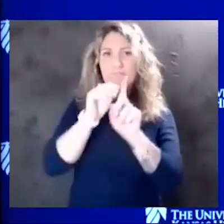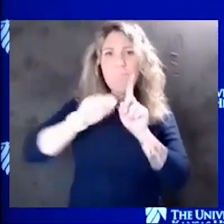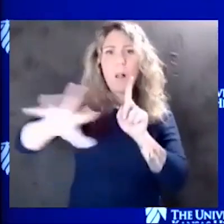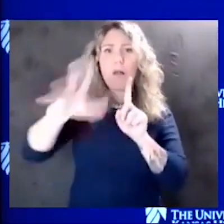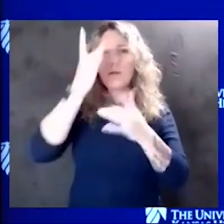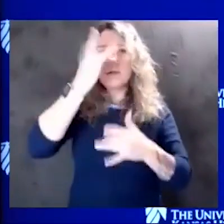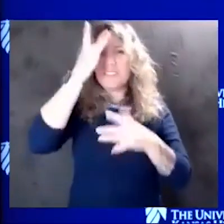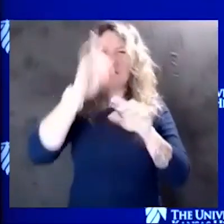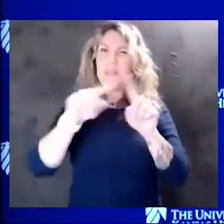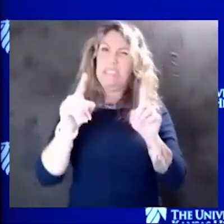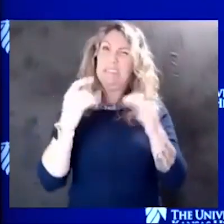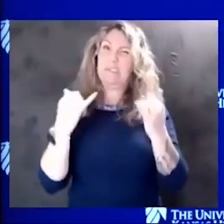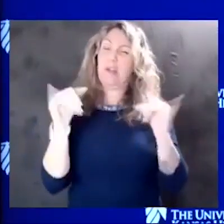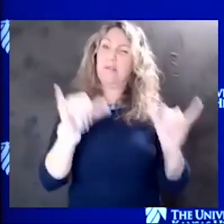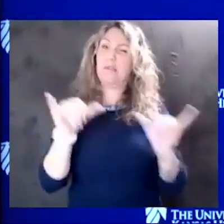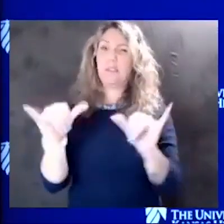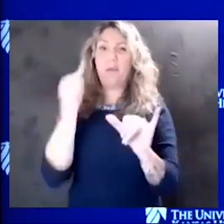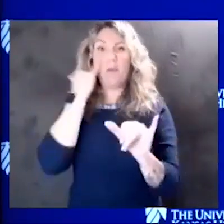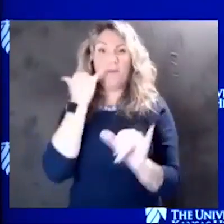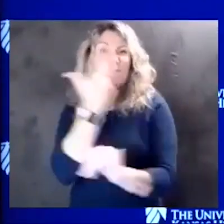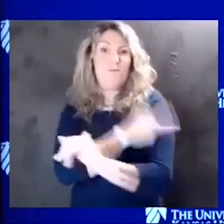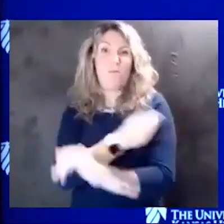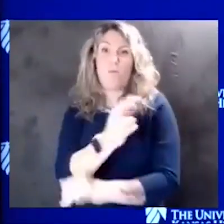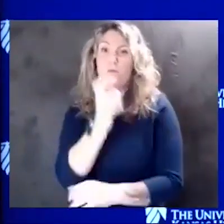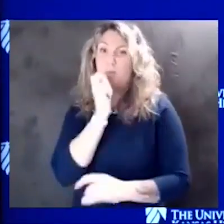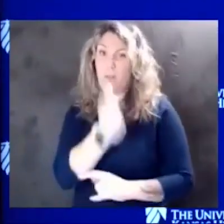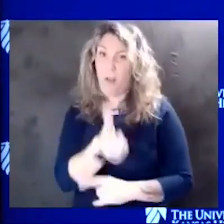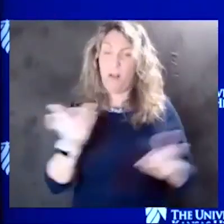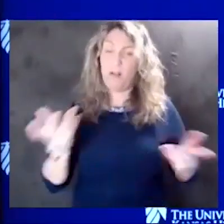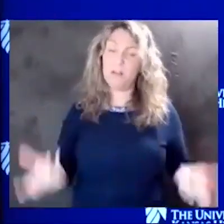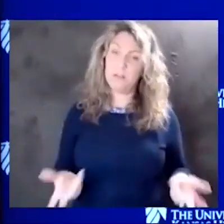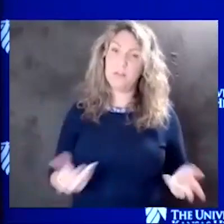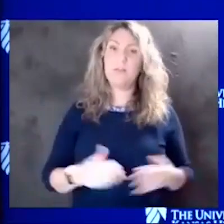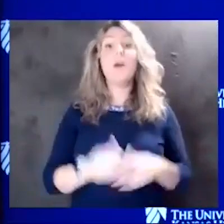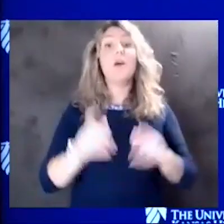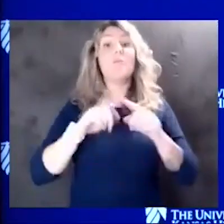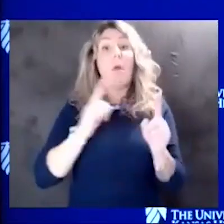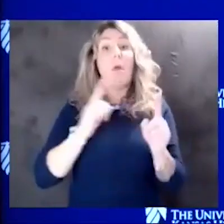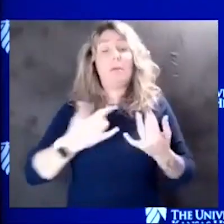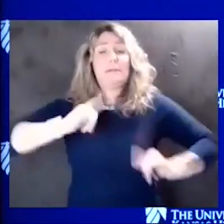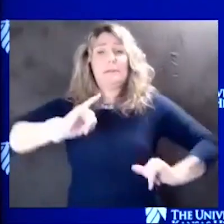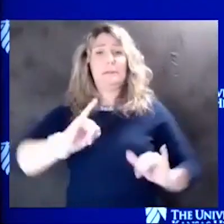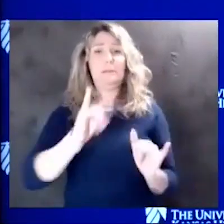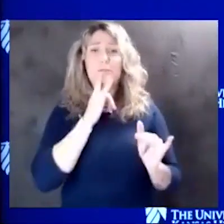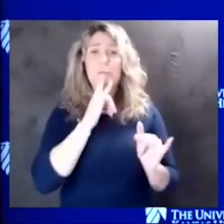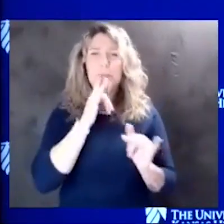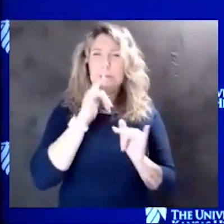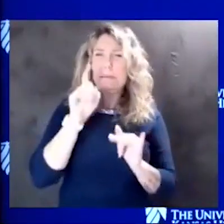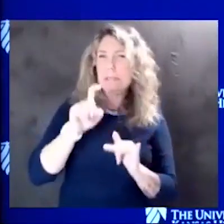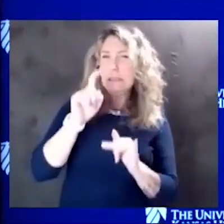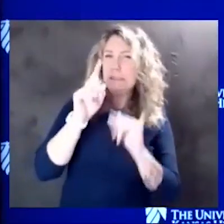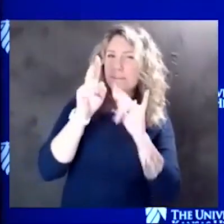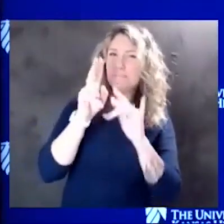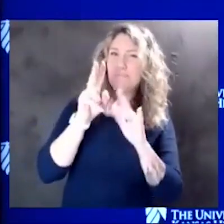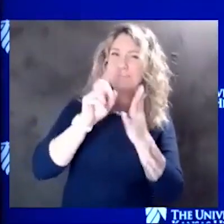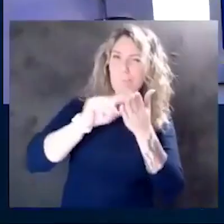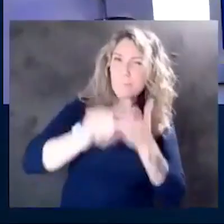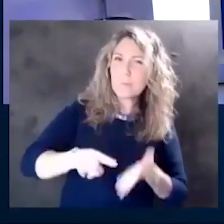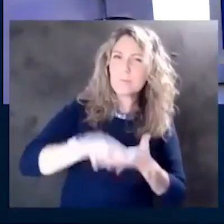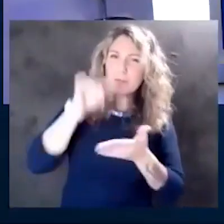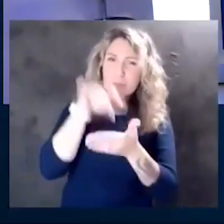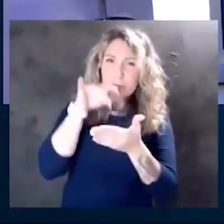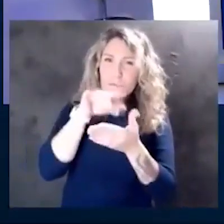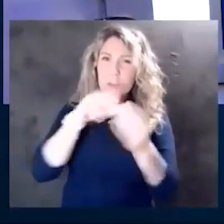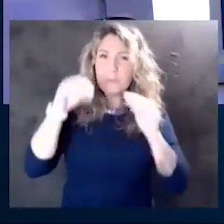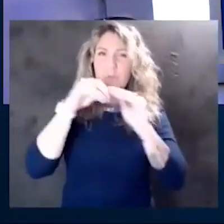same if you are vaccinated or unvaccinated. So, but I think we still need to kind of explore that question and really get some firm data on that. It